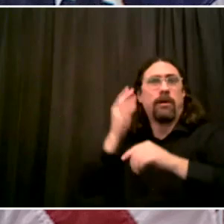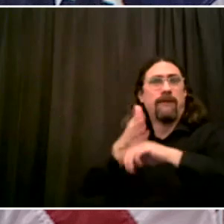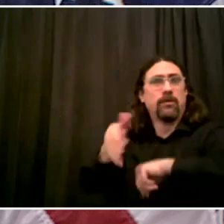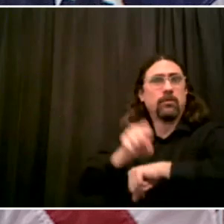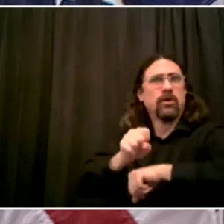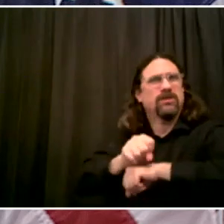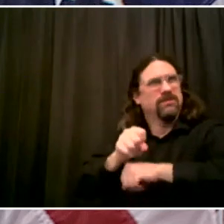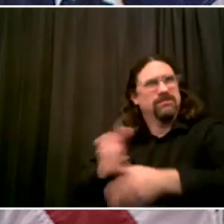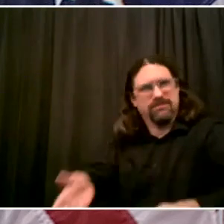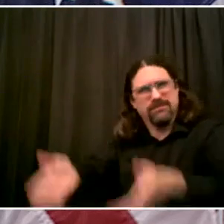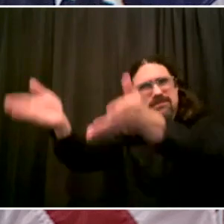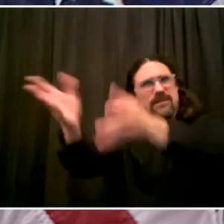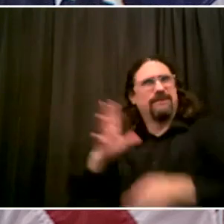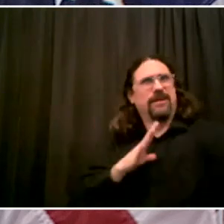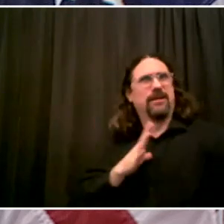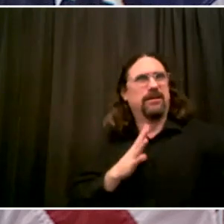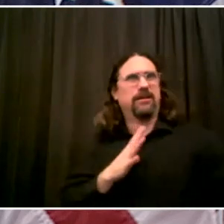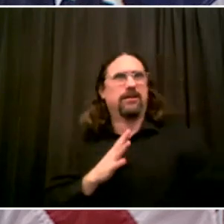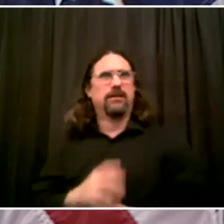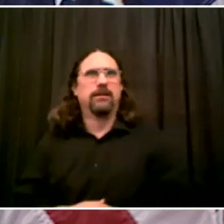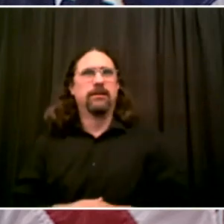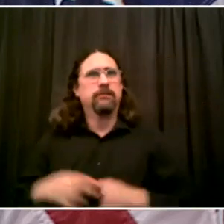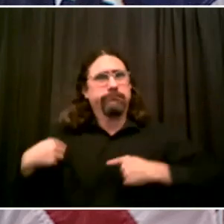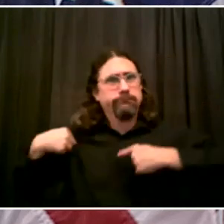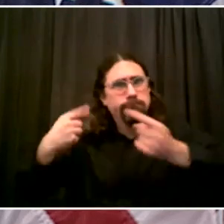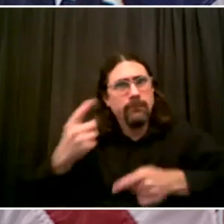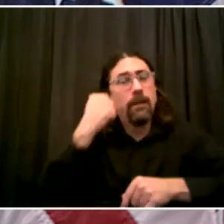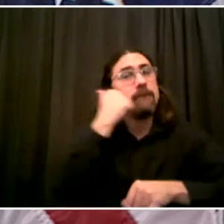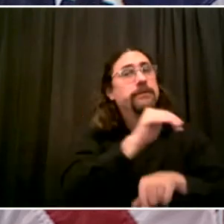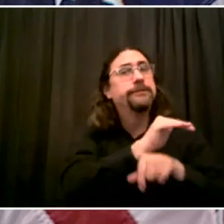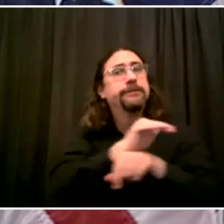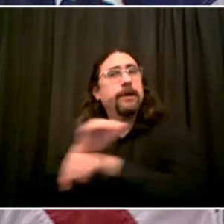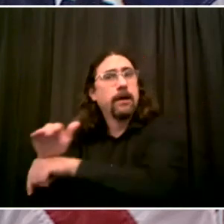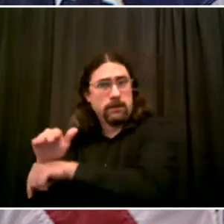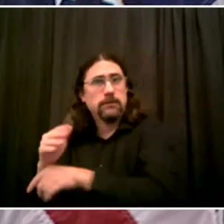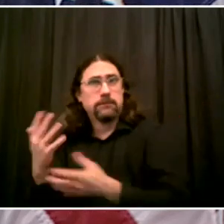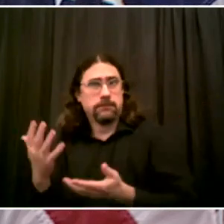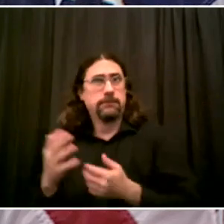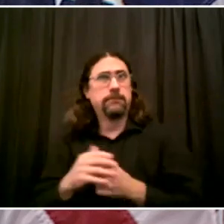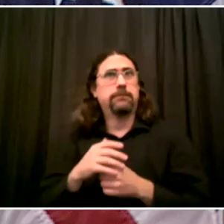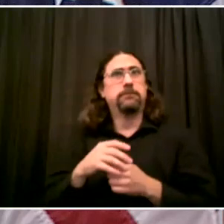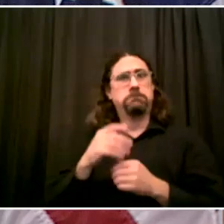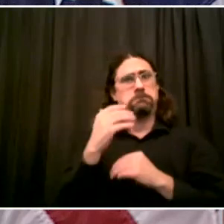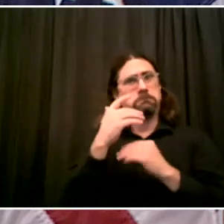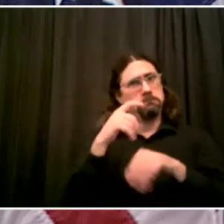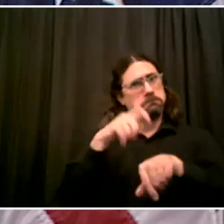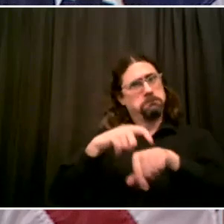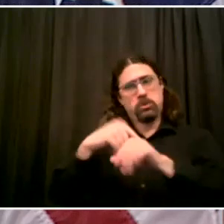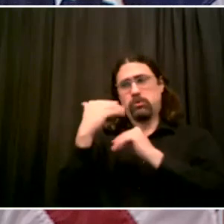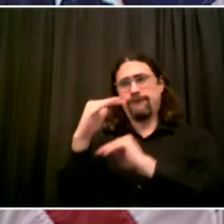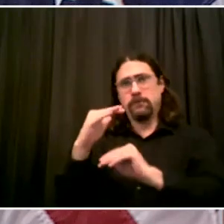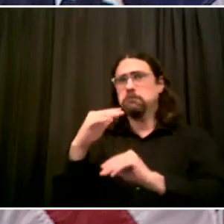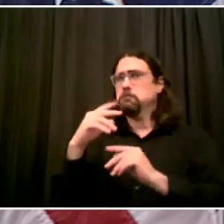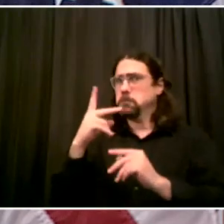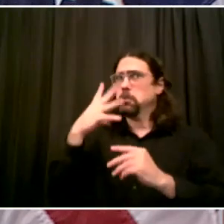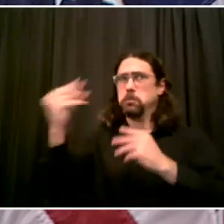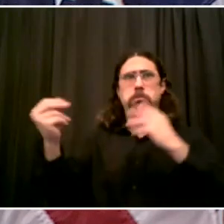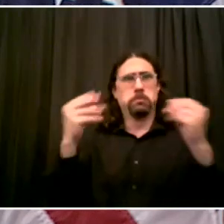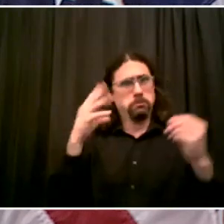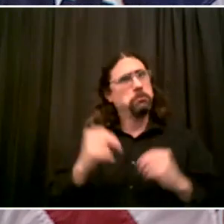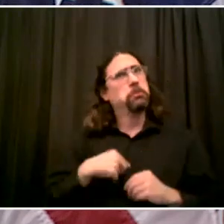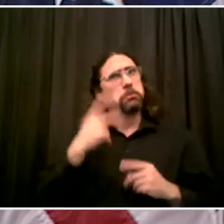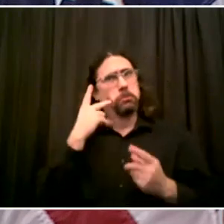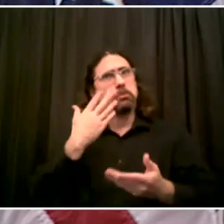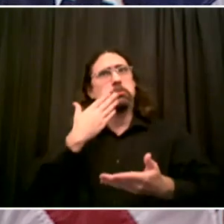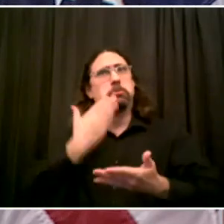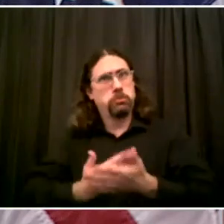so we can move forward, because phase one, the restart of our city, begins Monday. And that's where we're supremely focused to